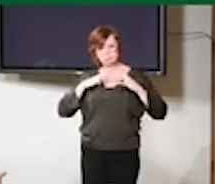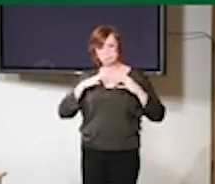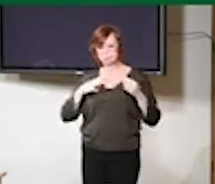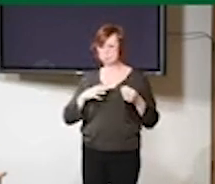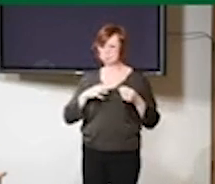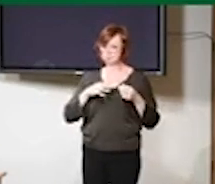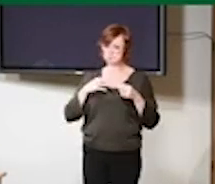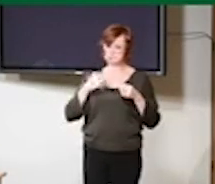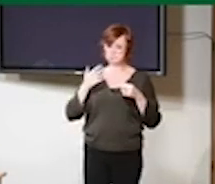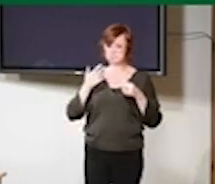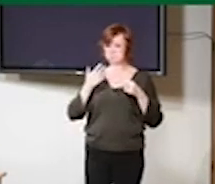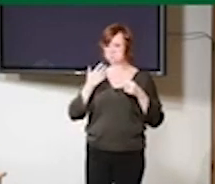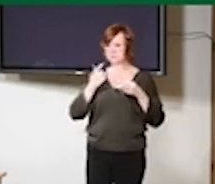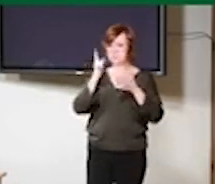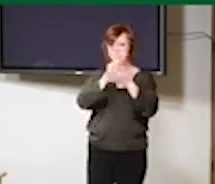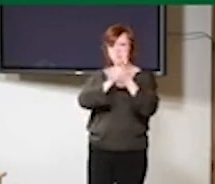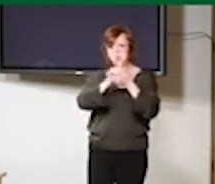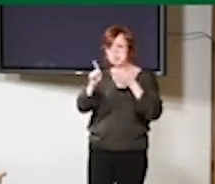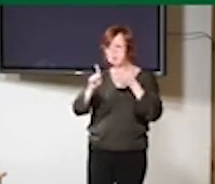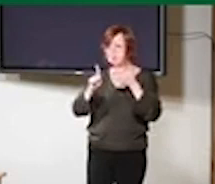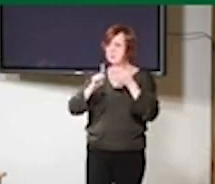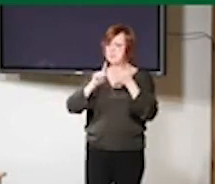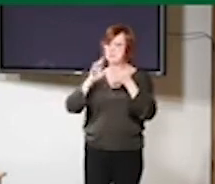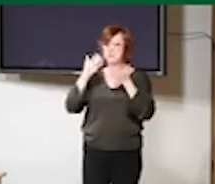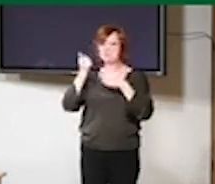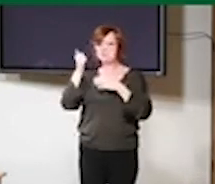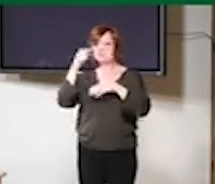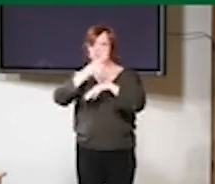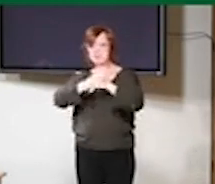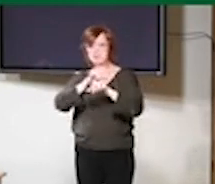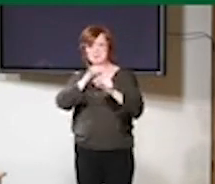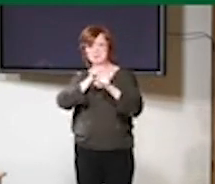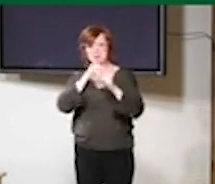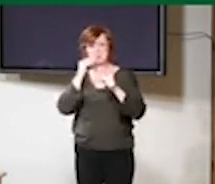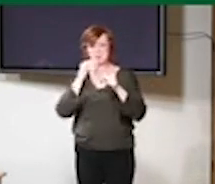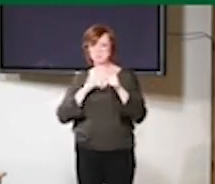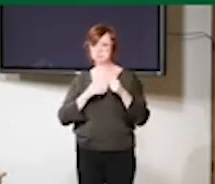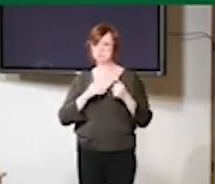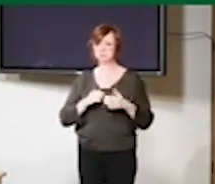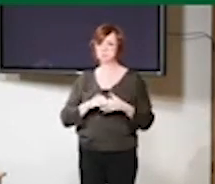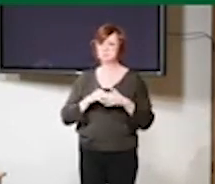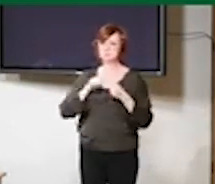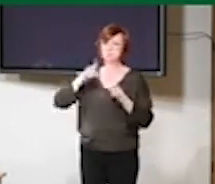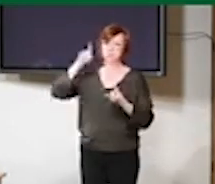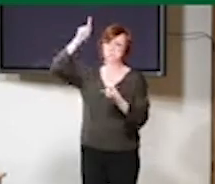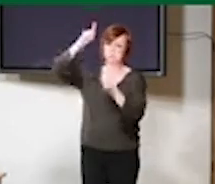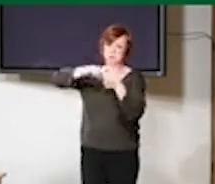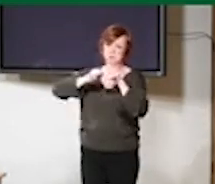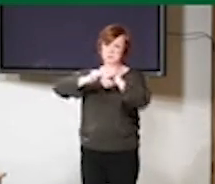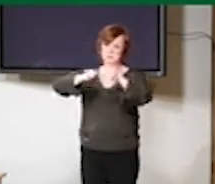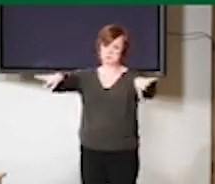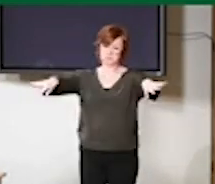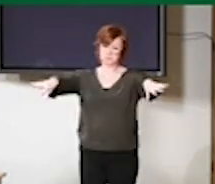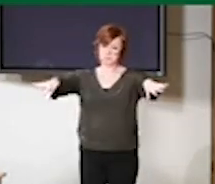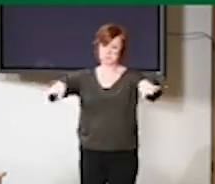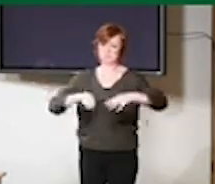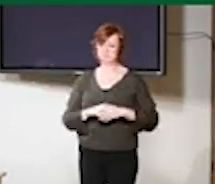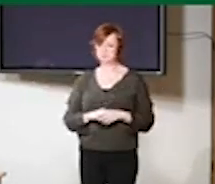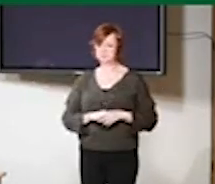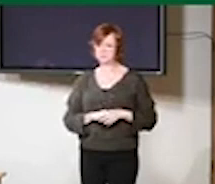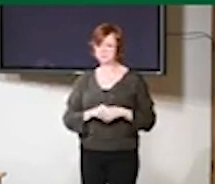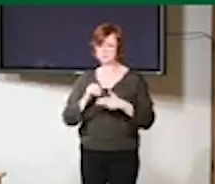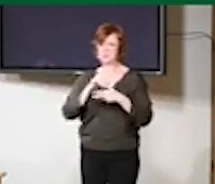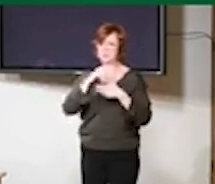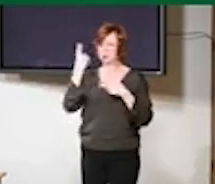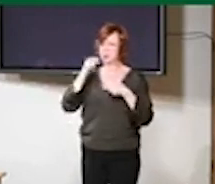will further minimize any risk of transmission, even if mildly symptomatic. I think all three, physical distancing at